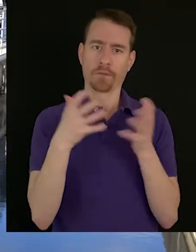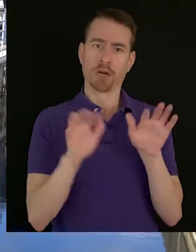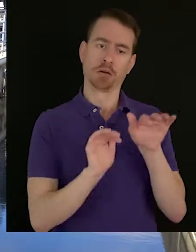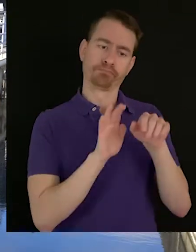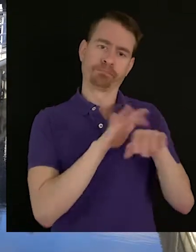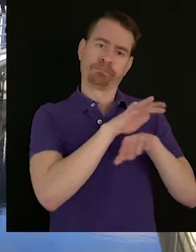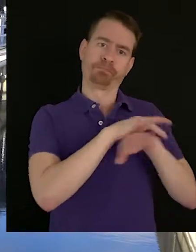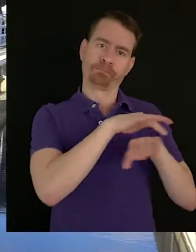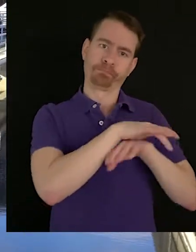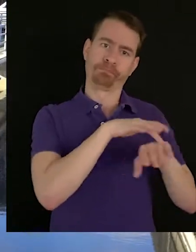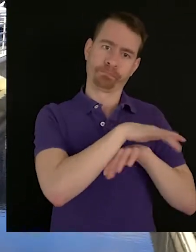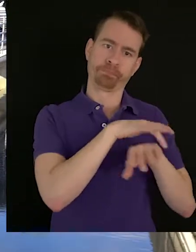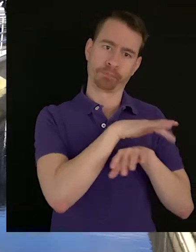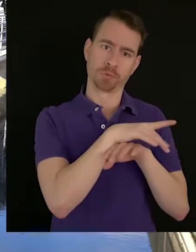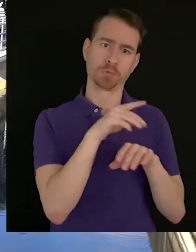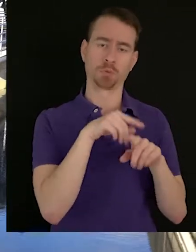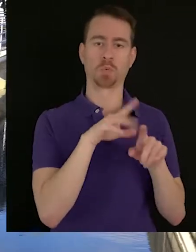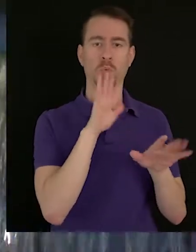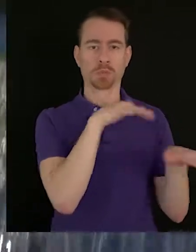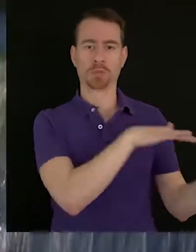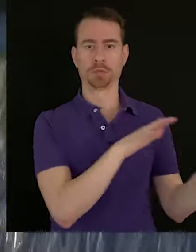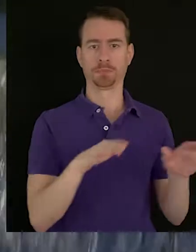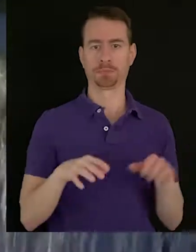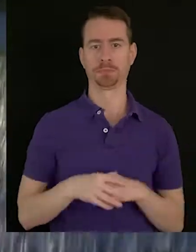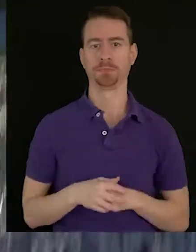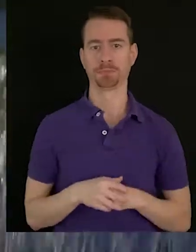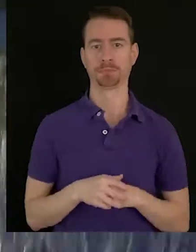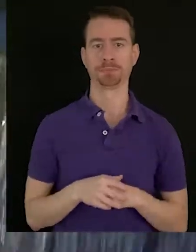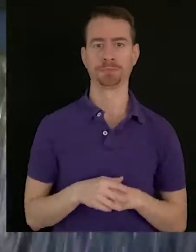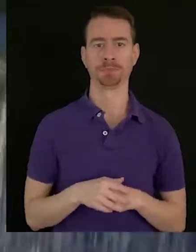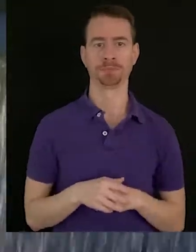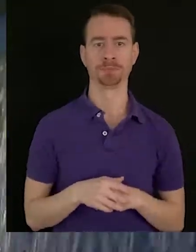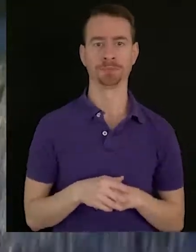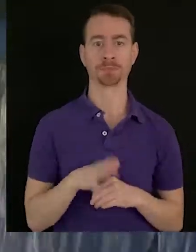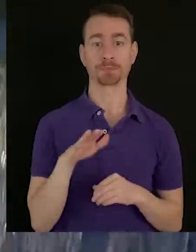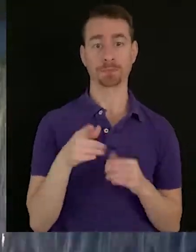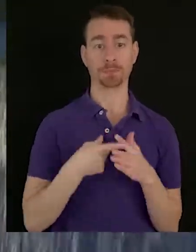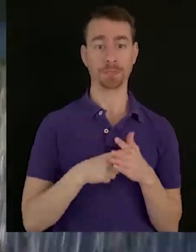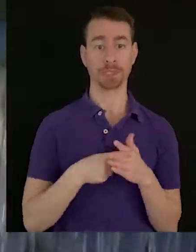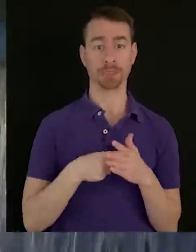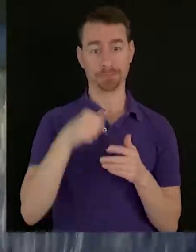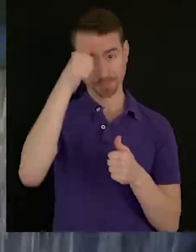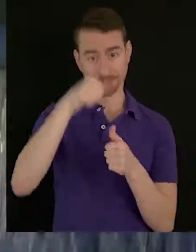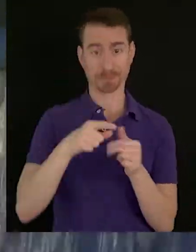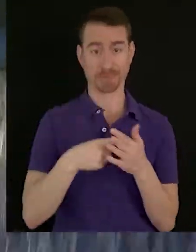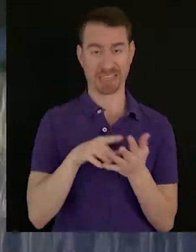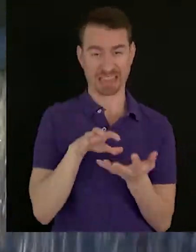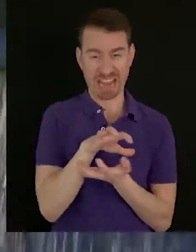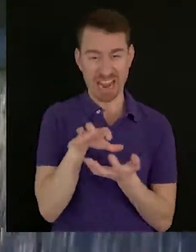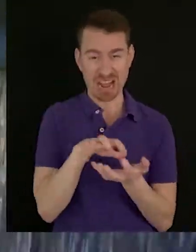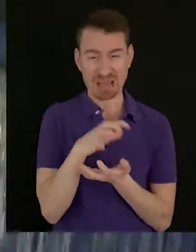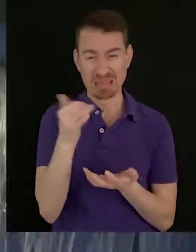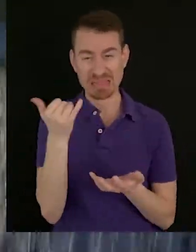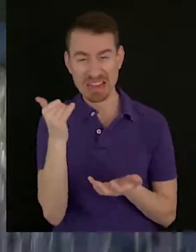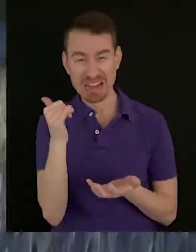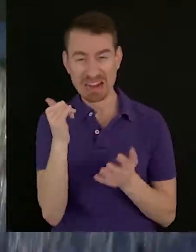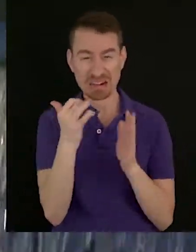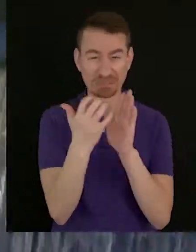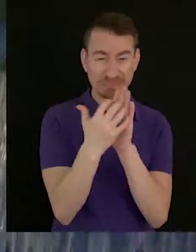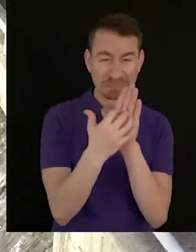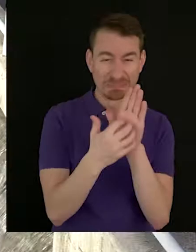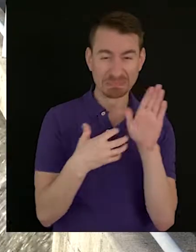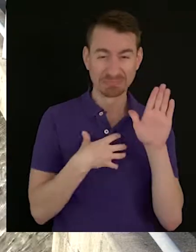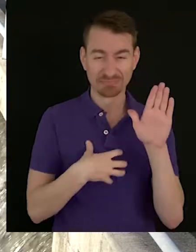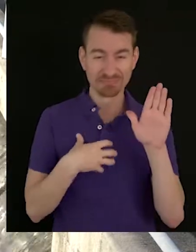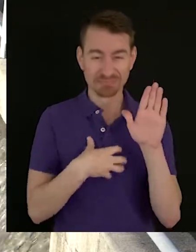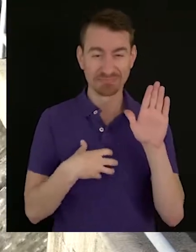down the tank, this water looks really clear. Then the water goes over into a lower tank, creating a short 5-foot waterfall. The sound of all that